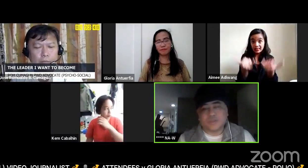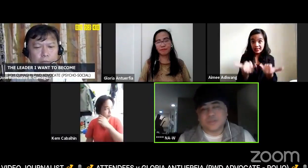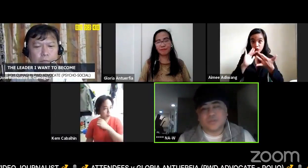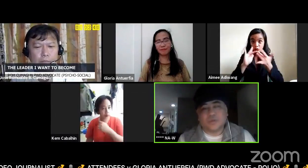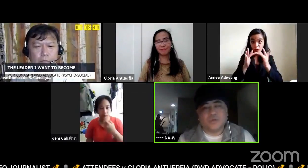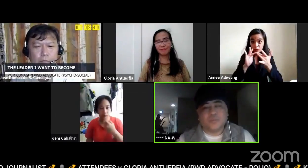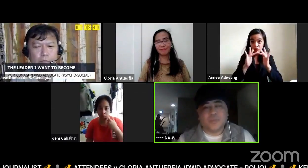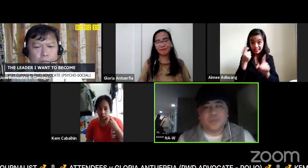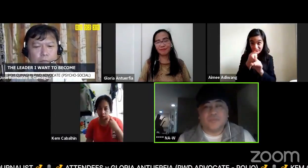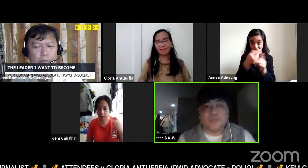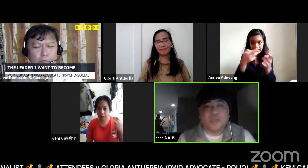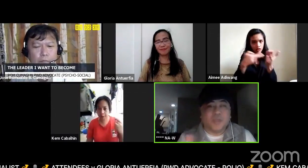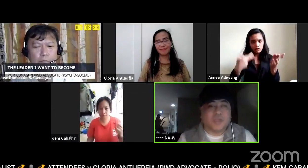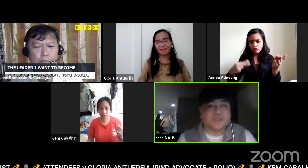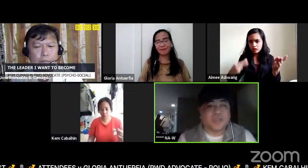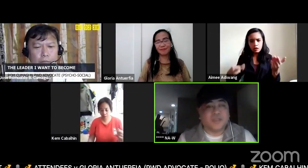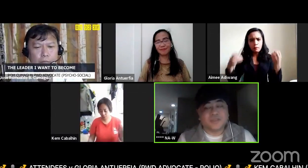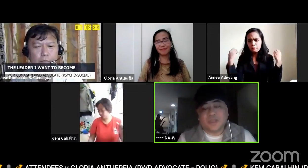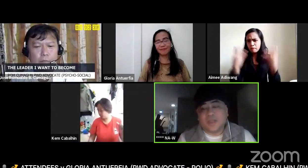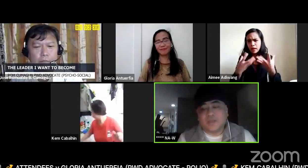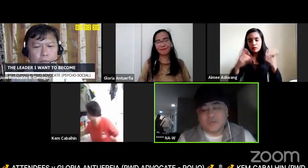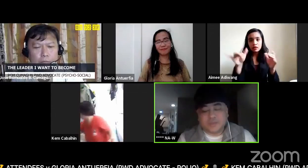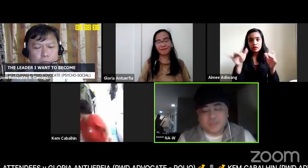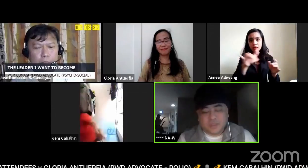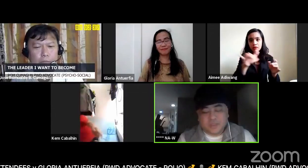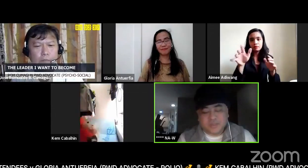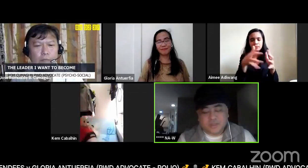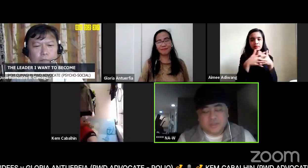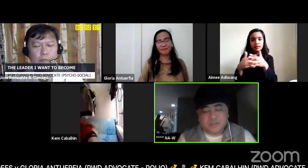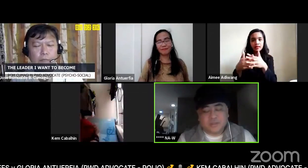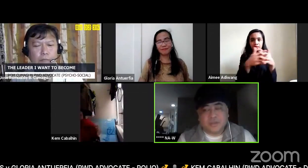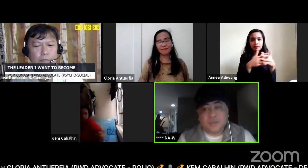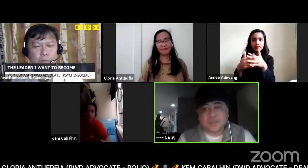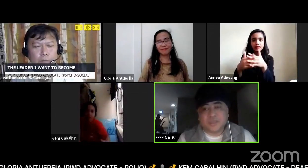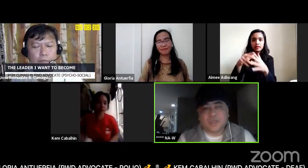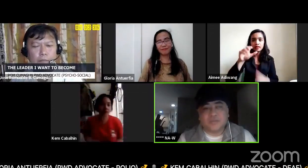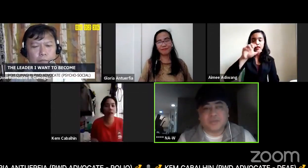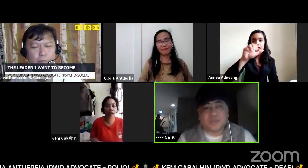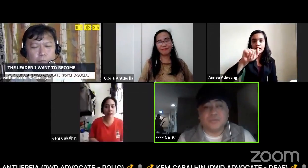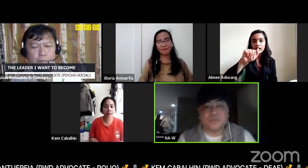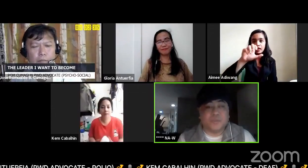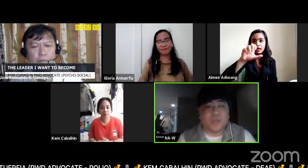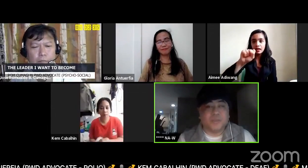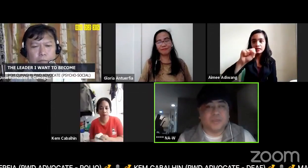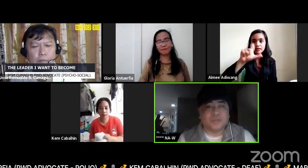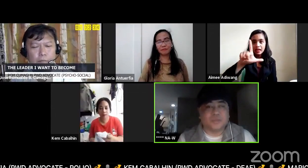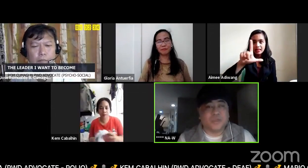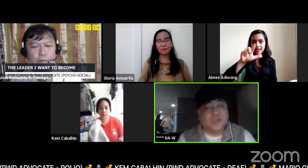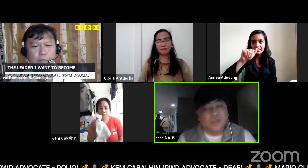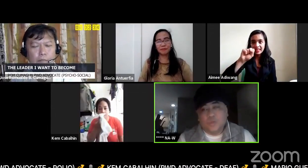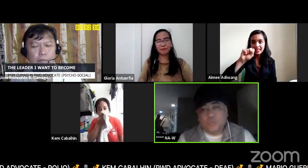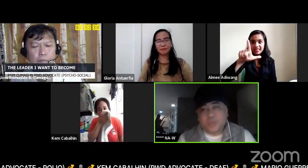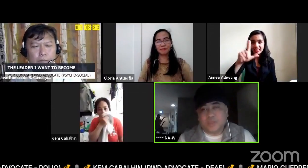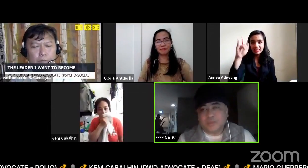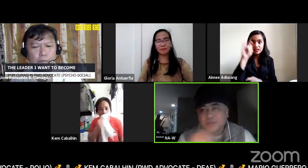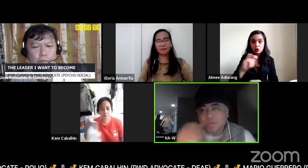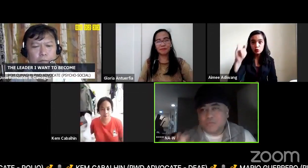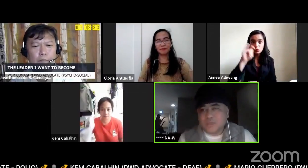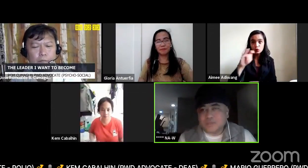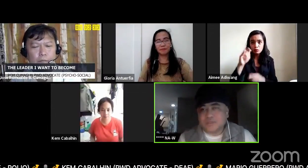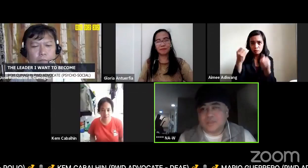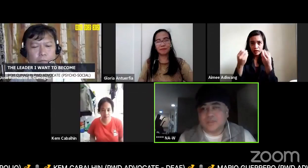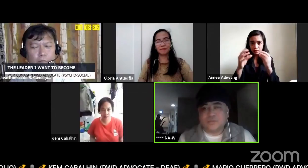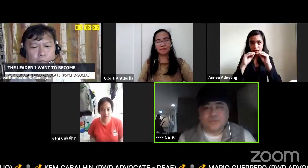the resources are so many. Even the American Sign Language, the ASL, the Learning Sign Language sa YouTube, marami ng tutorial. We